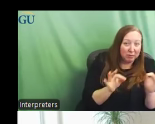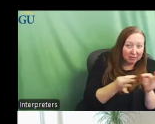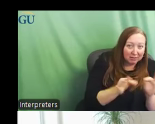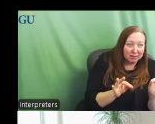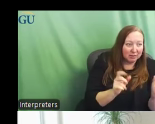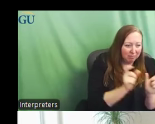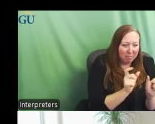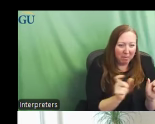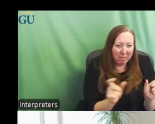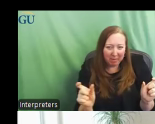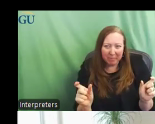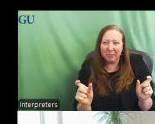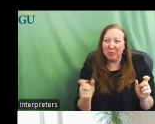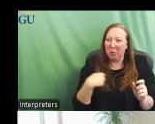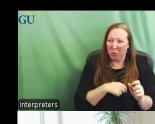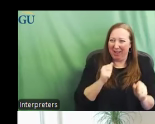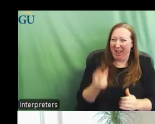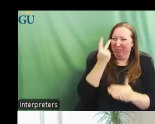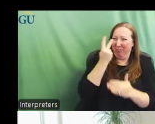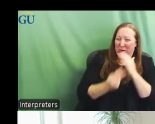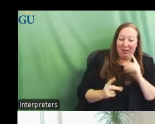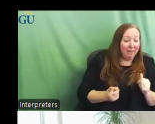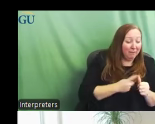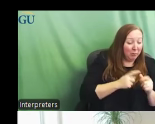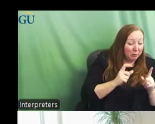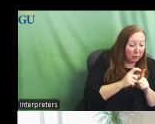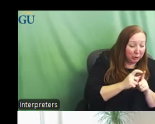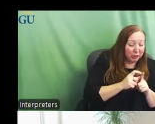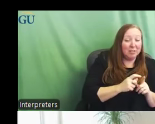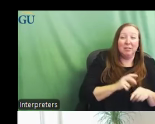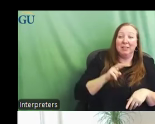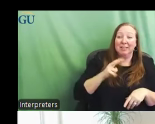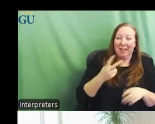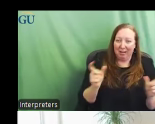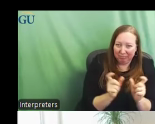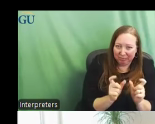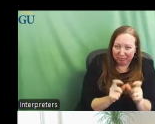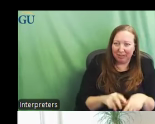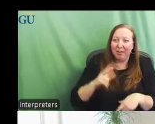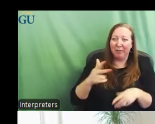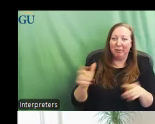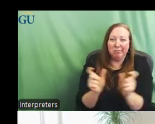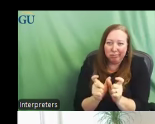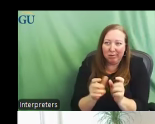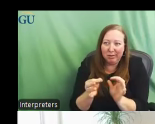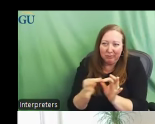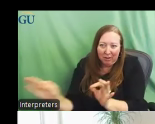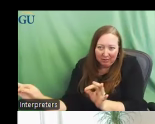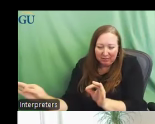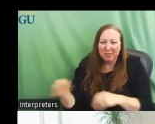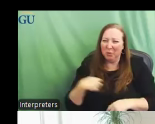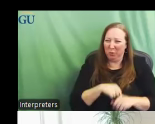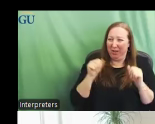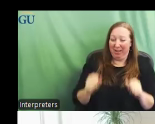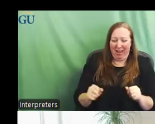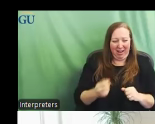And this predictability allows us to kind of identify what areas might be susceptible to